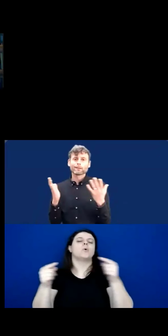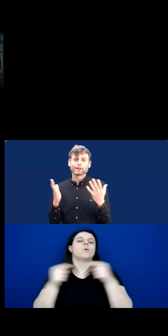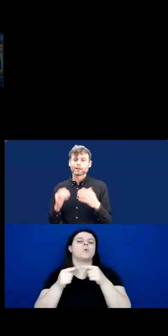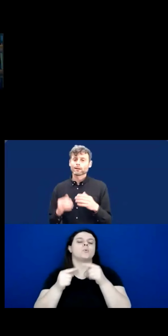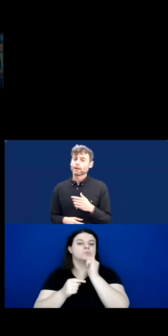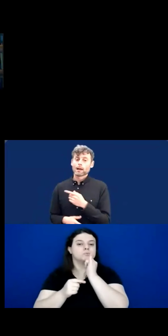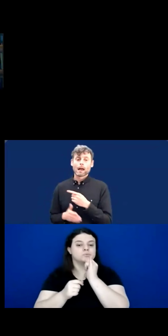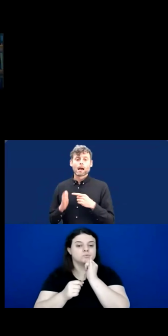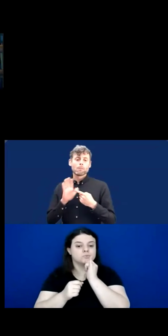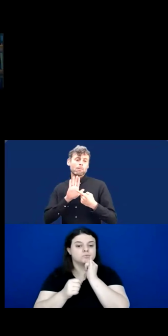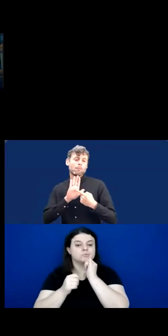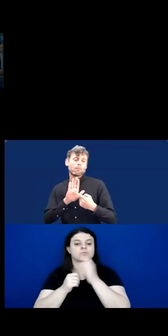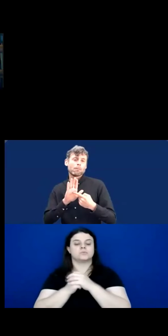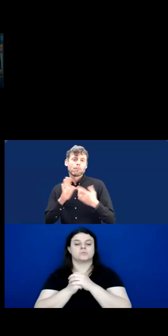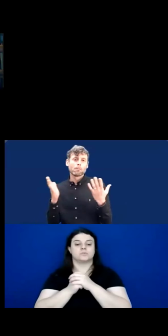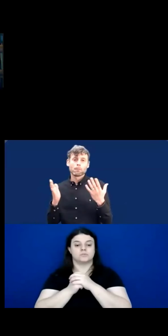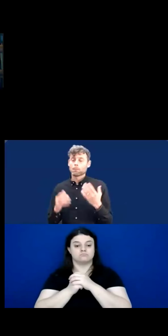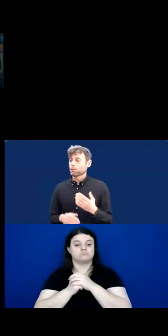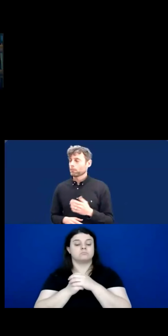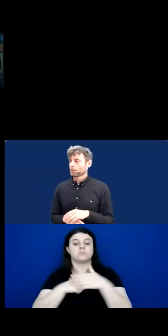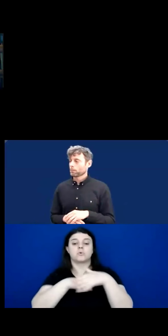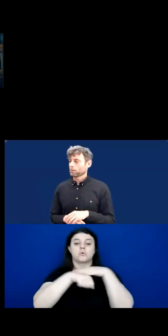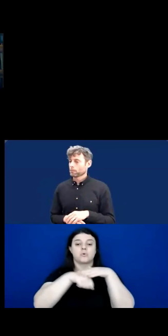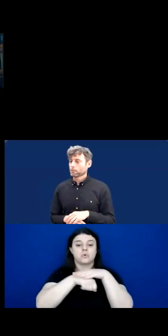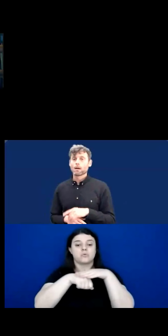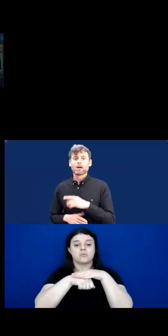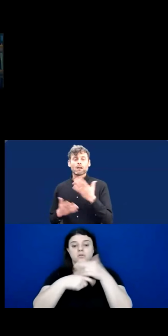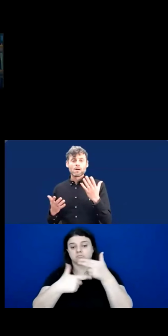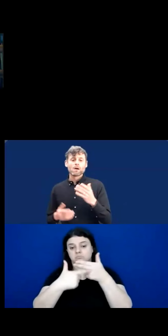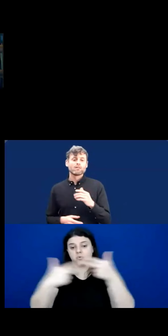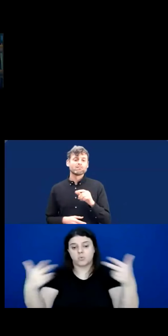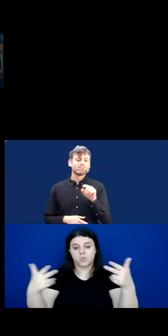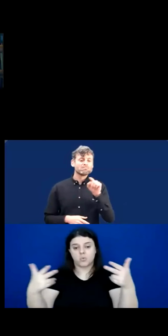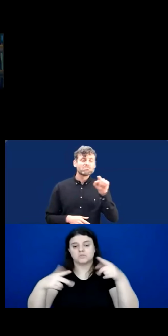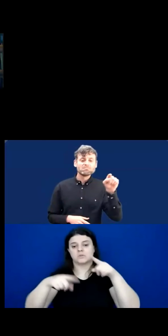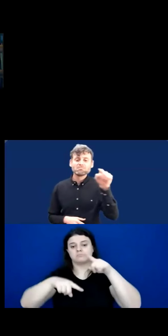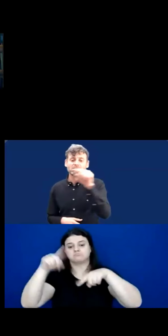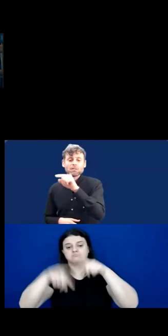partners communicate about absent things and people.